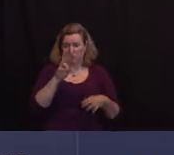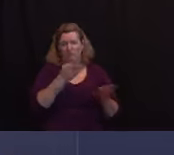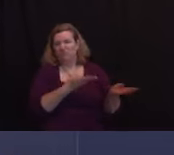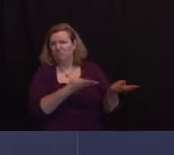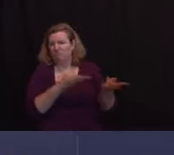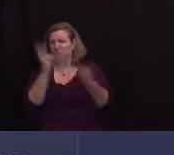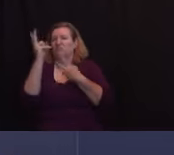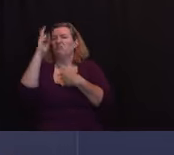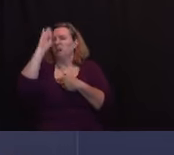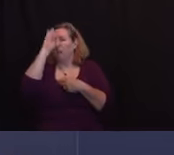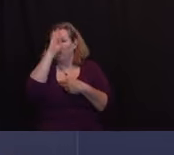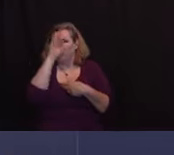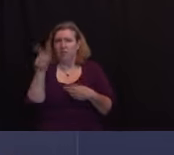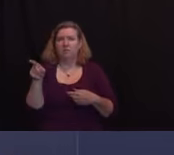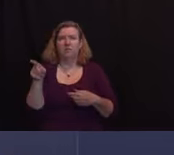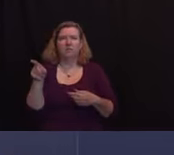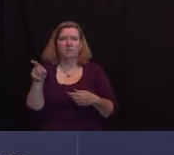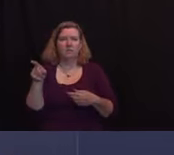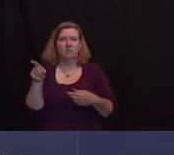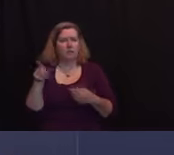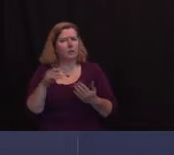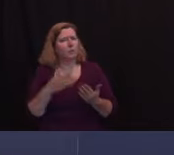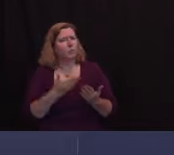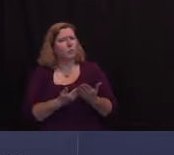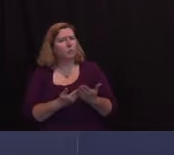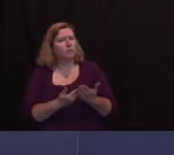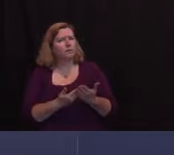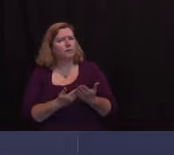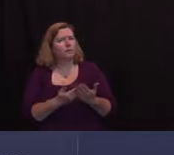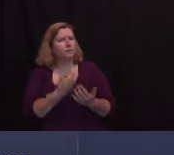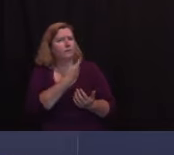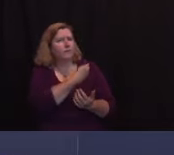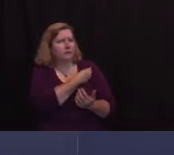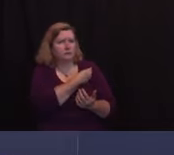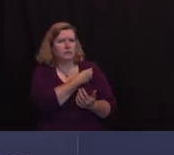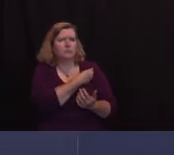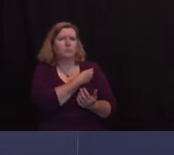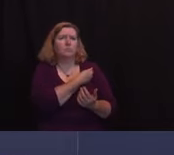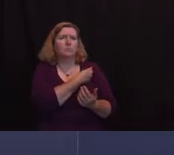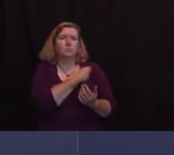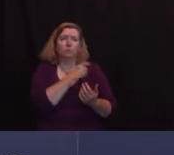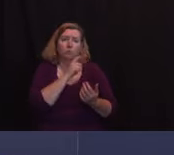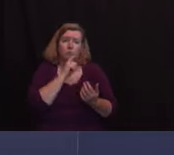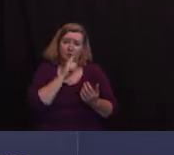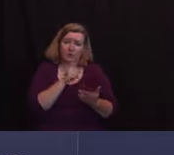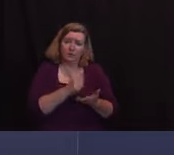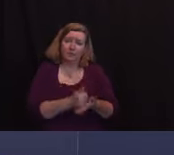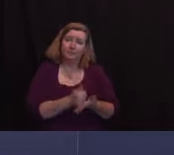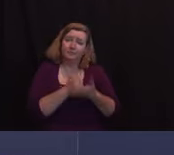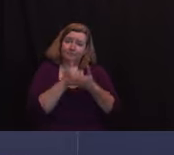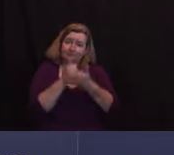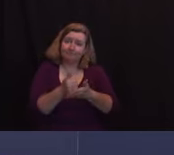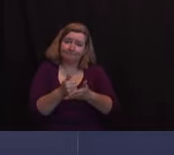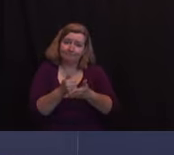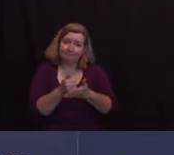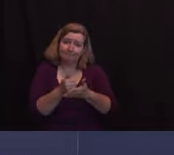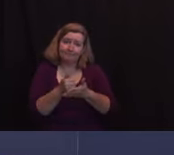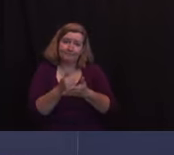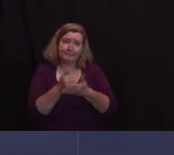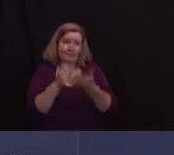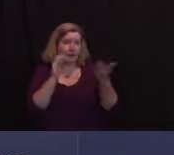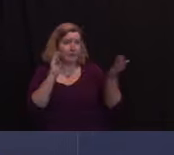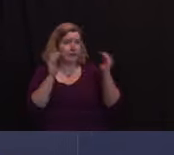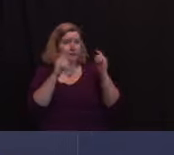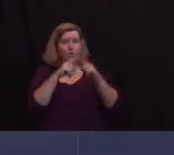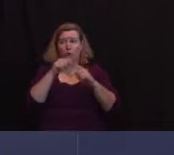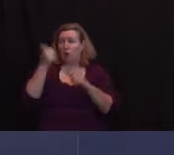to showing how the vaccine, it's living up to what other vaccine effectiveness studies have shown as